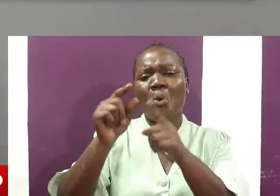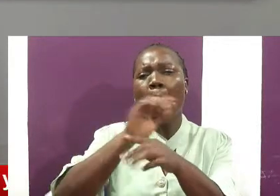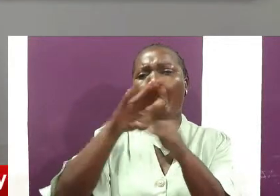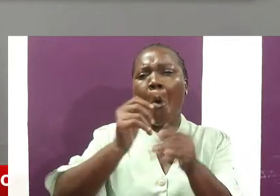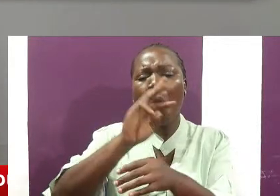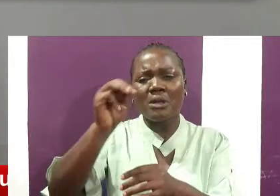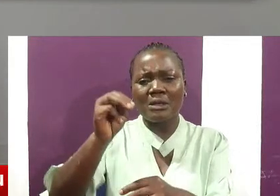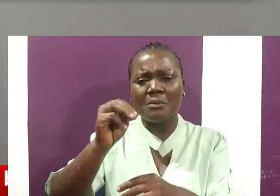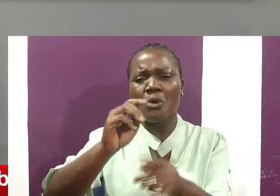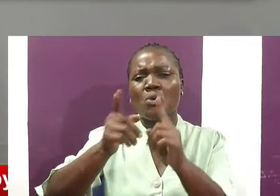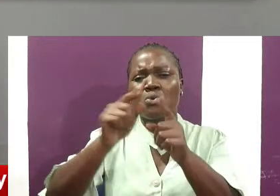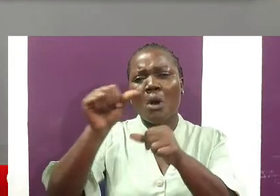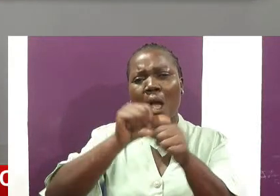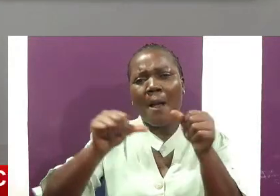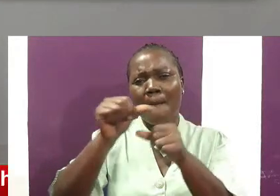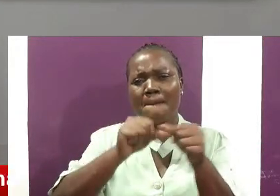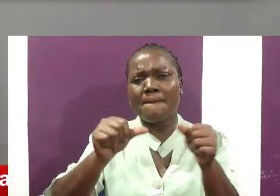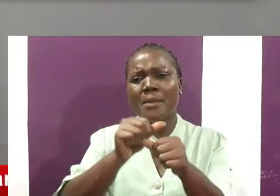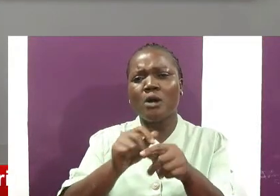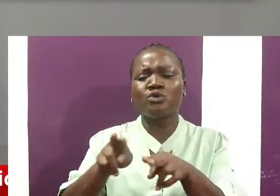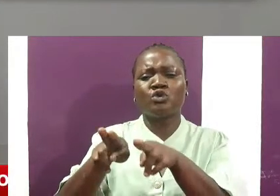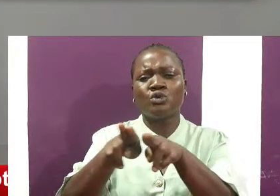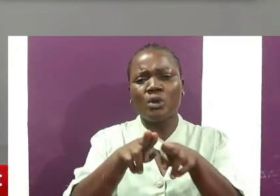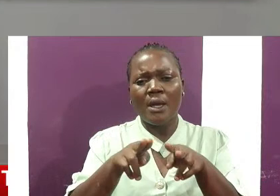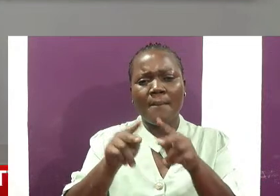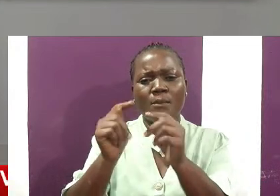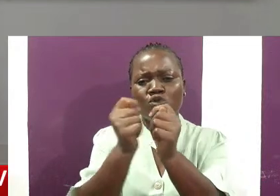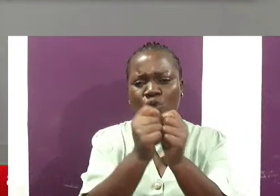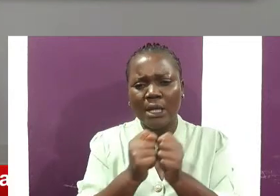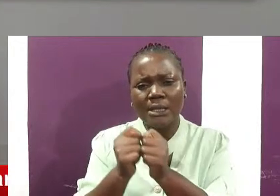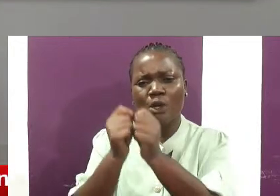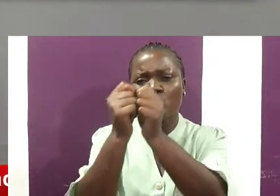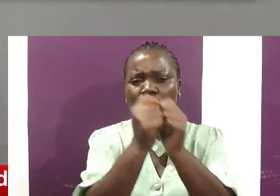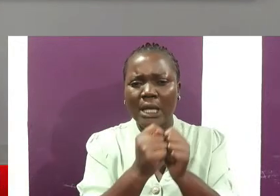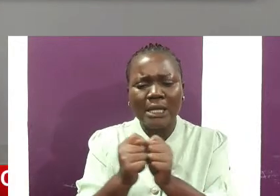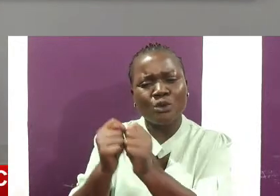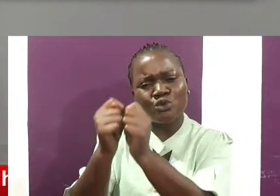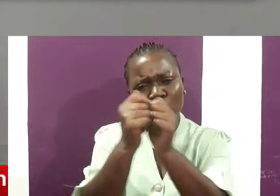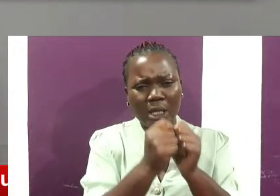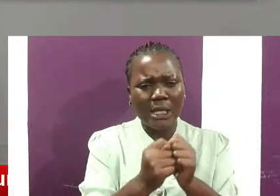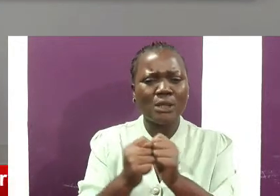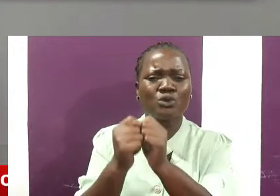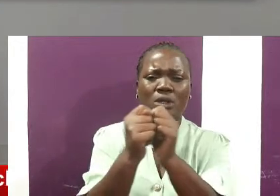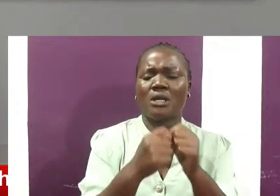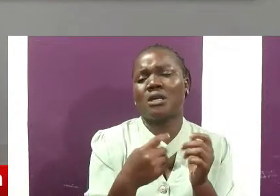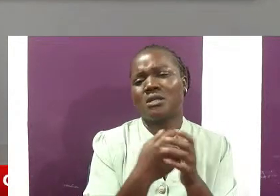mungi na eye. Brethren, friends, remember, there is one body,